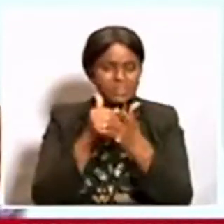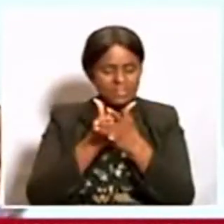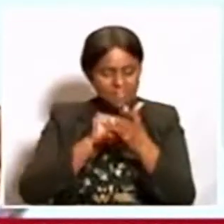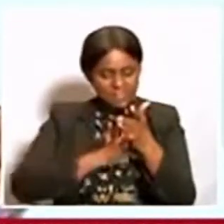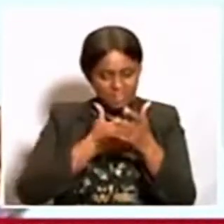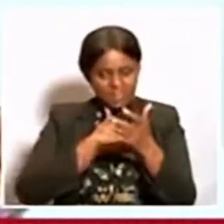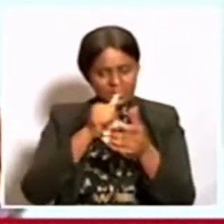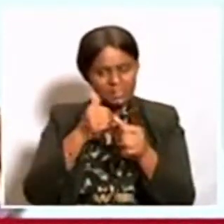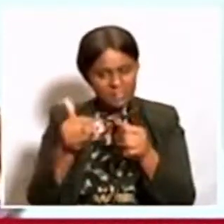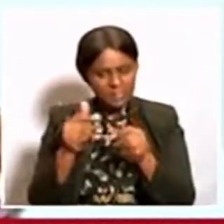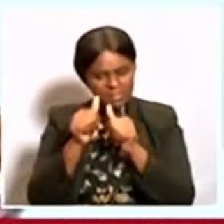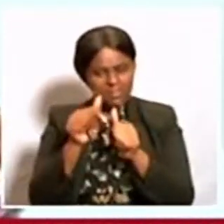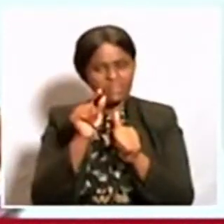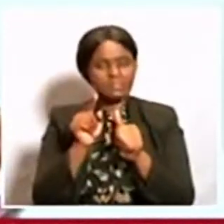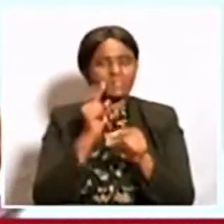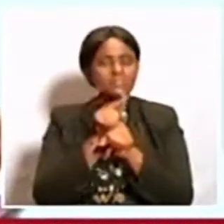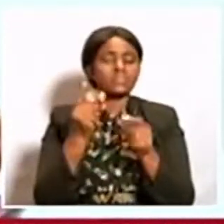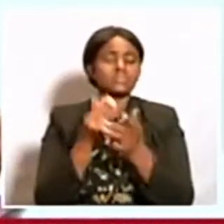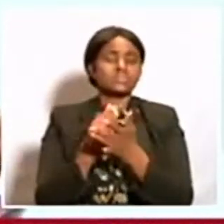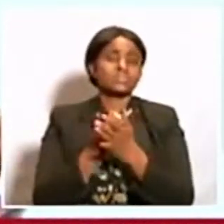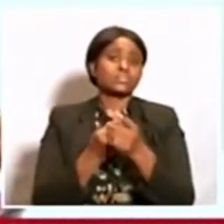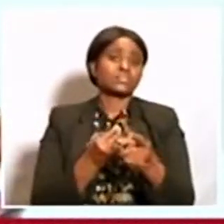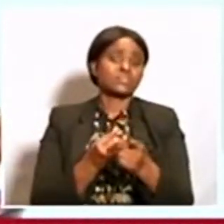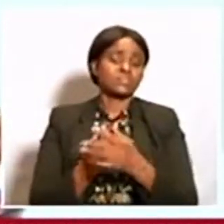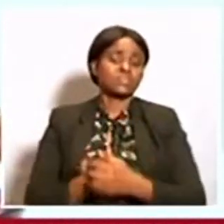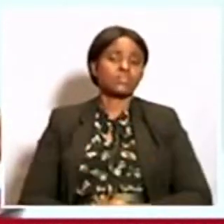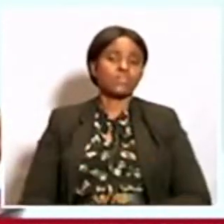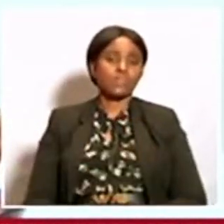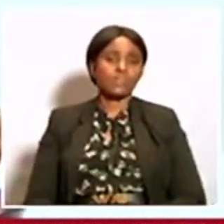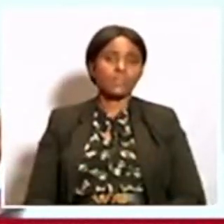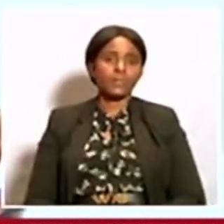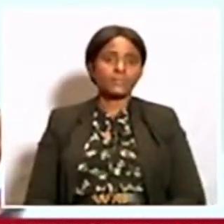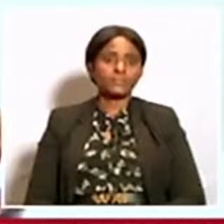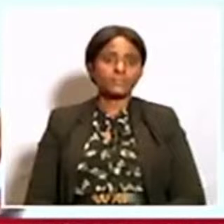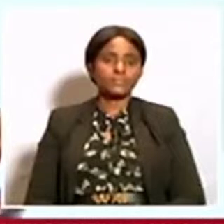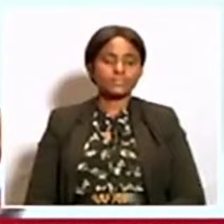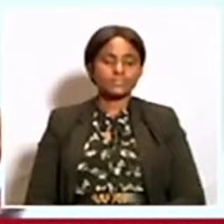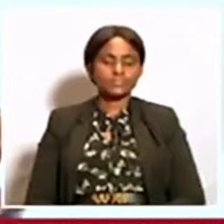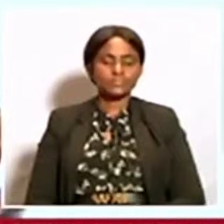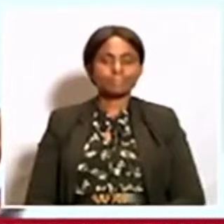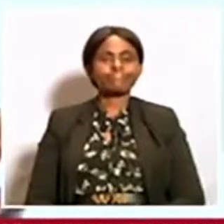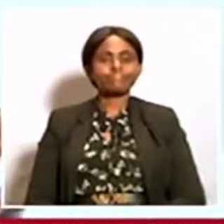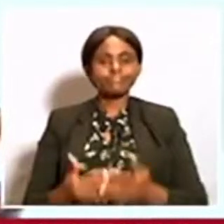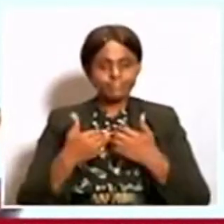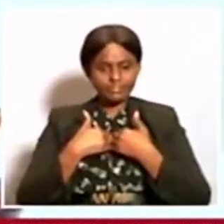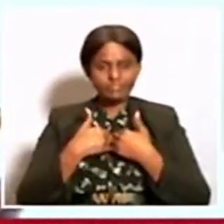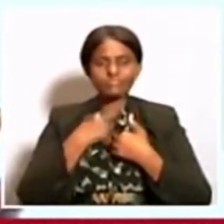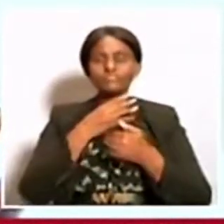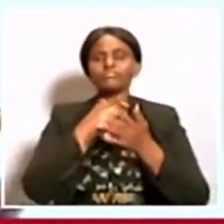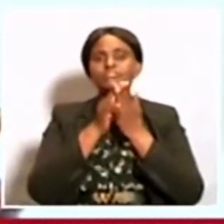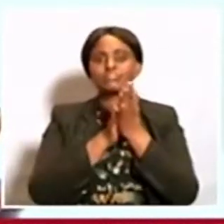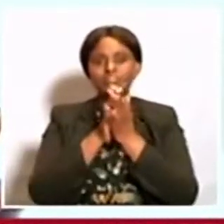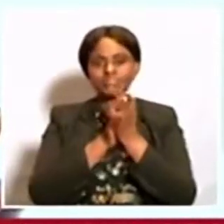have everything followed here? Just the amount. It should generate some interest.